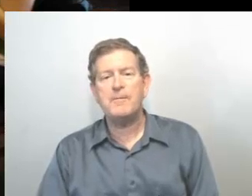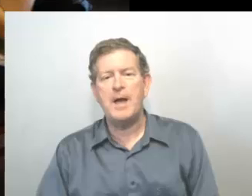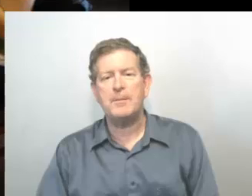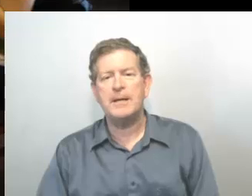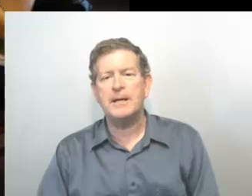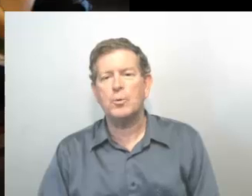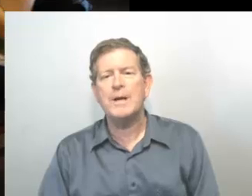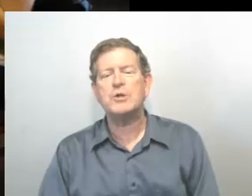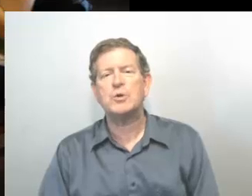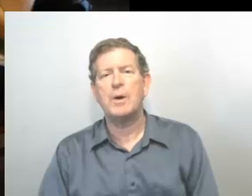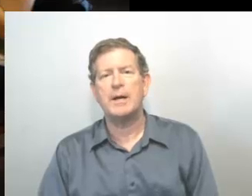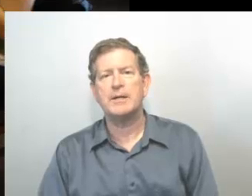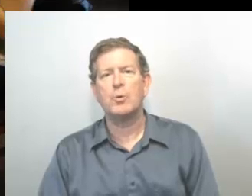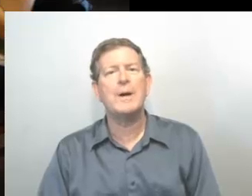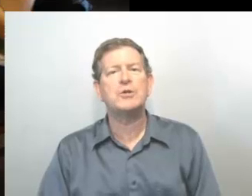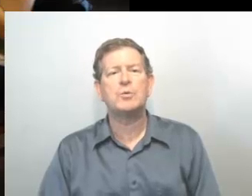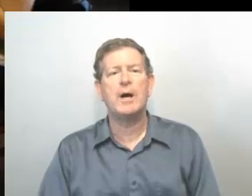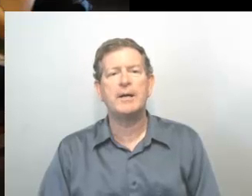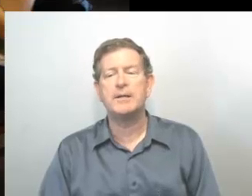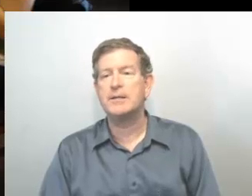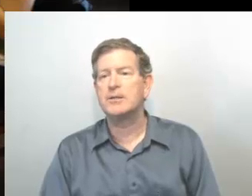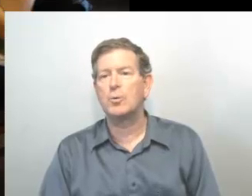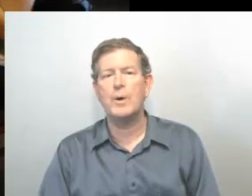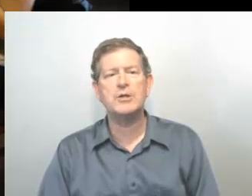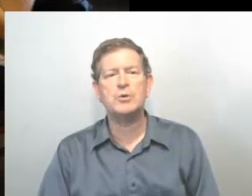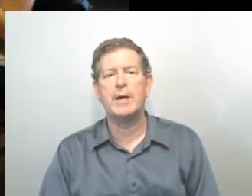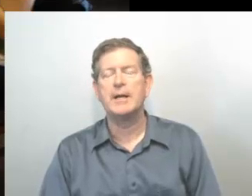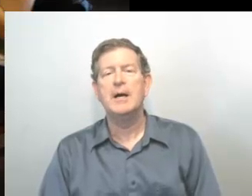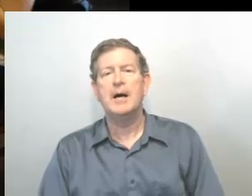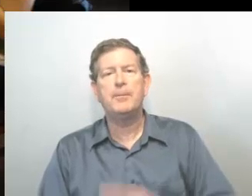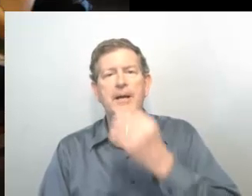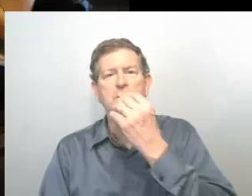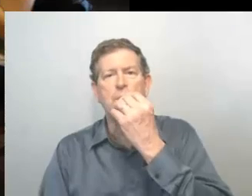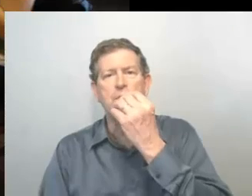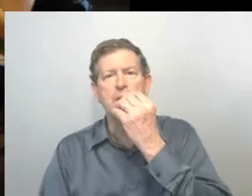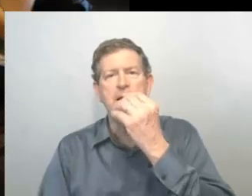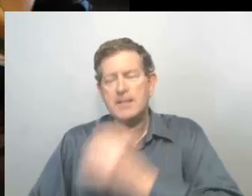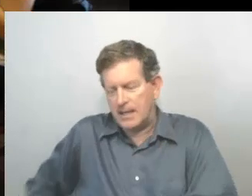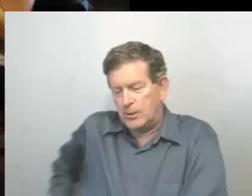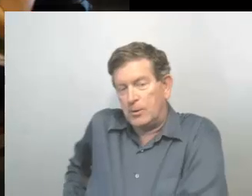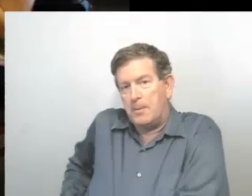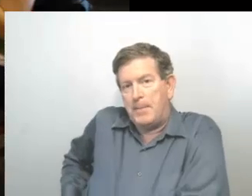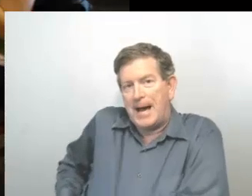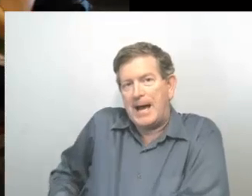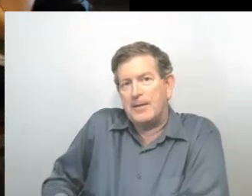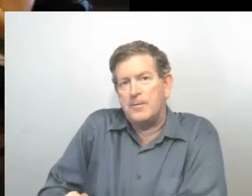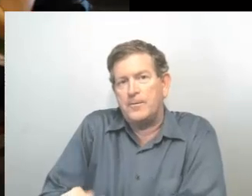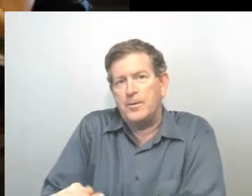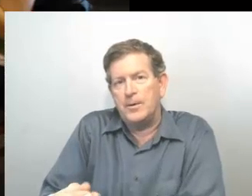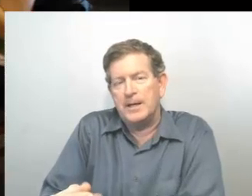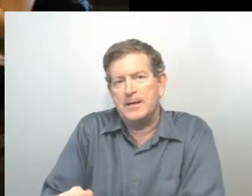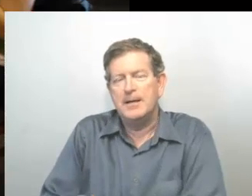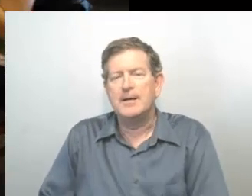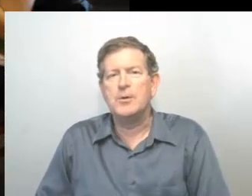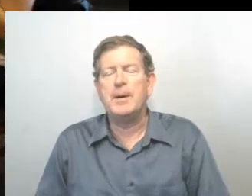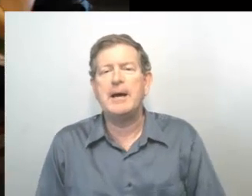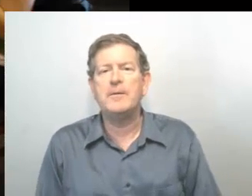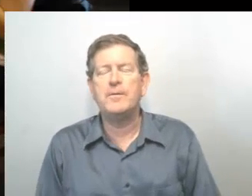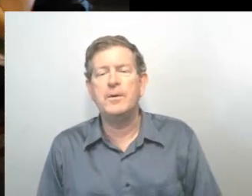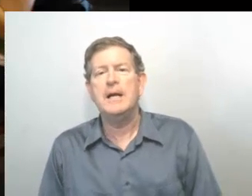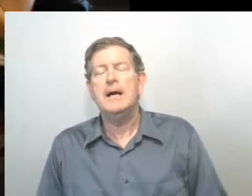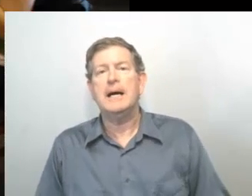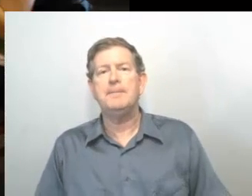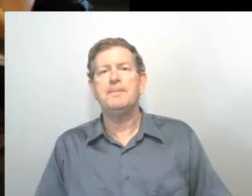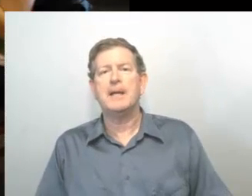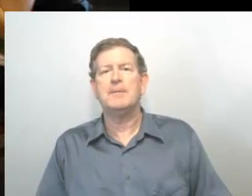This is my family in a restaurant. This is a restaurant, a place where you eat and you buy the food. You buy